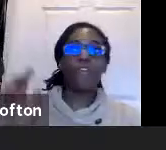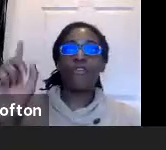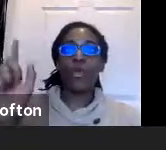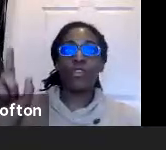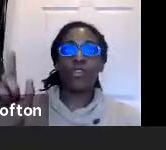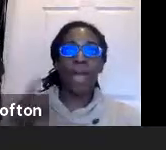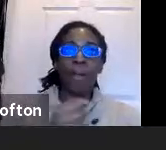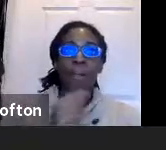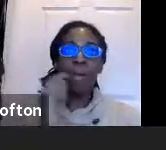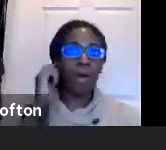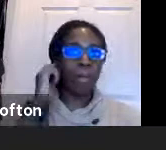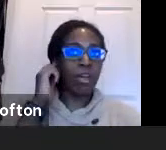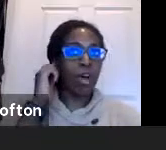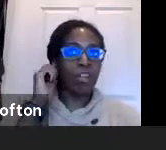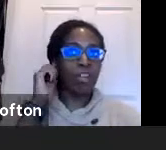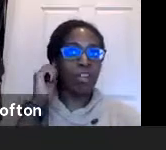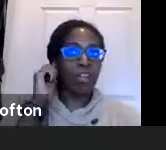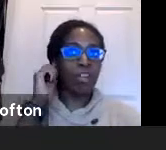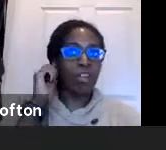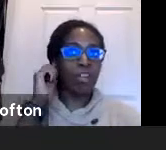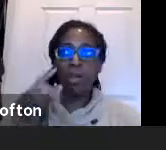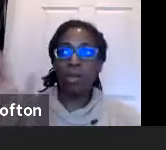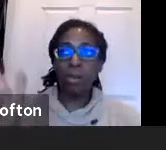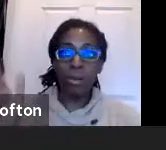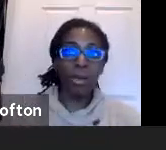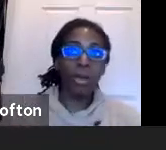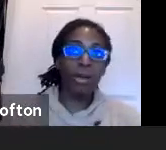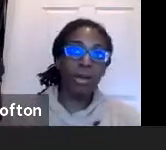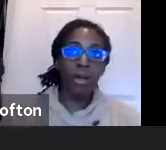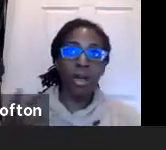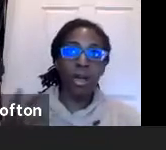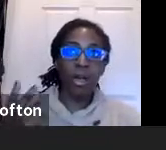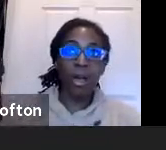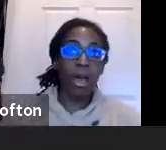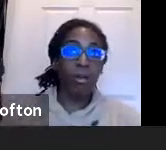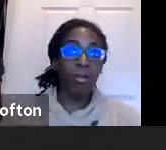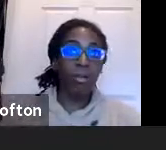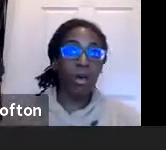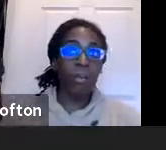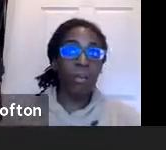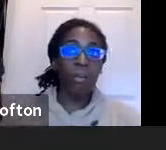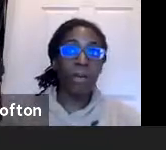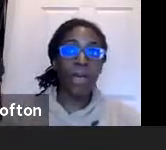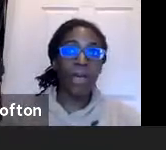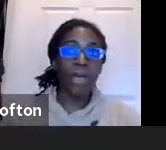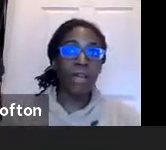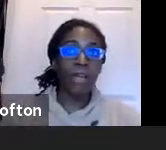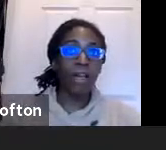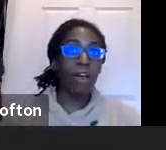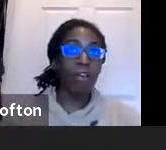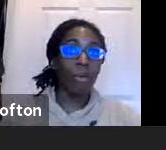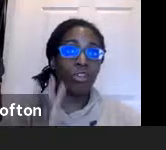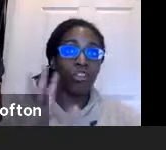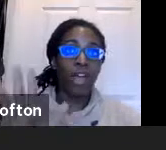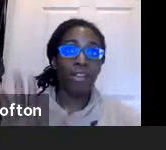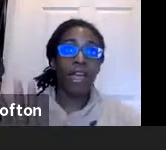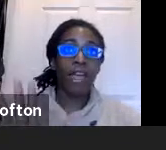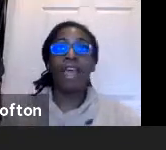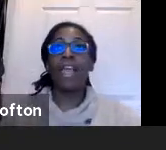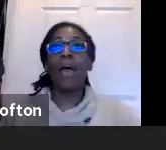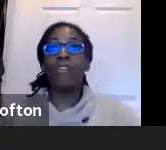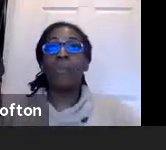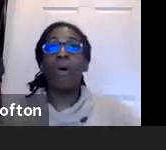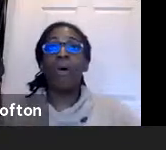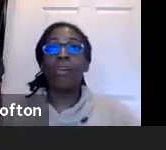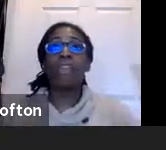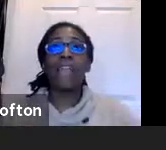my first map in Austin community, where I grew up in for a GIS